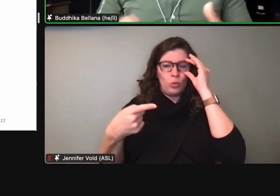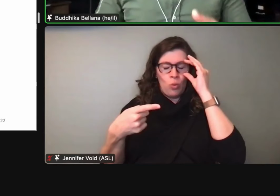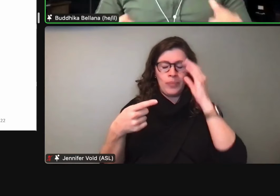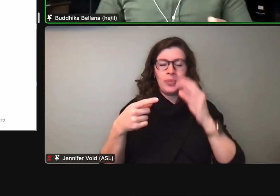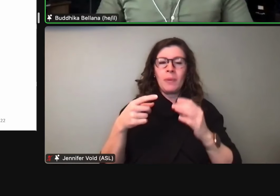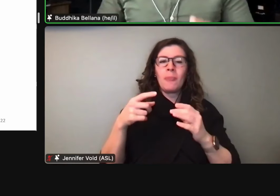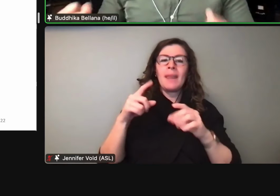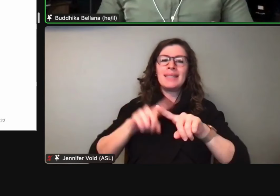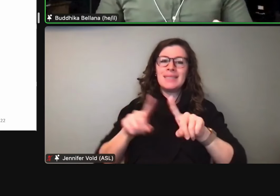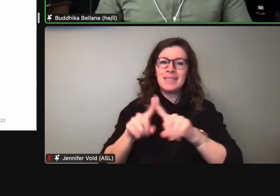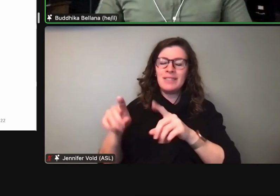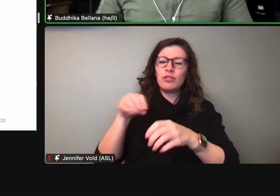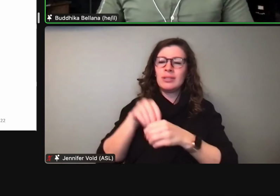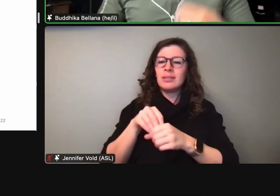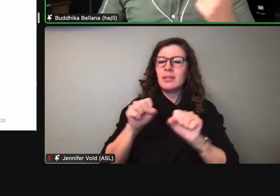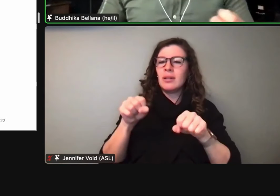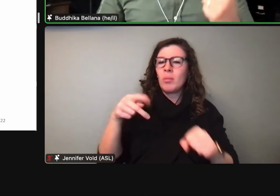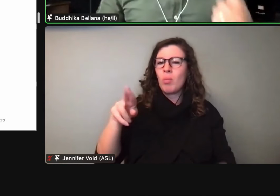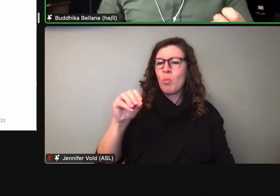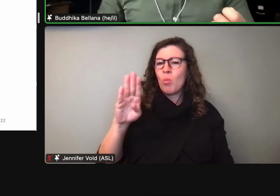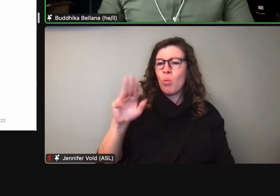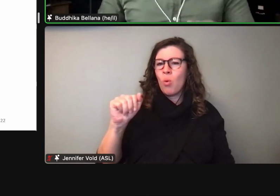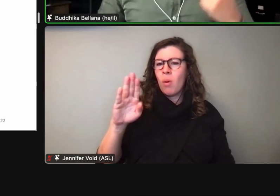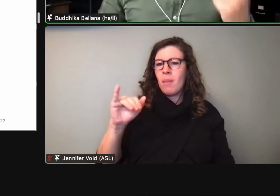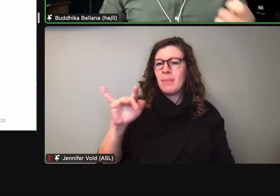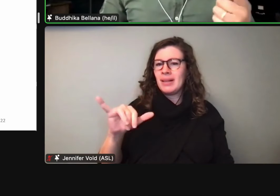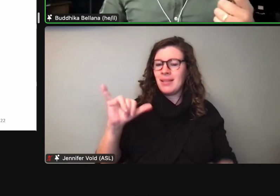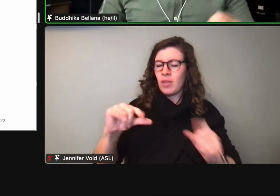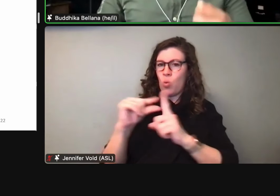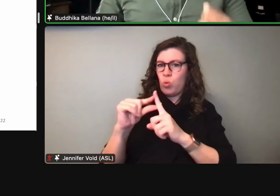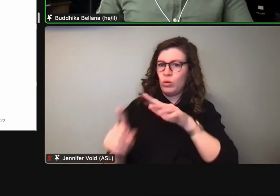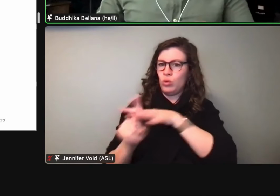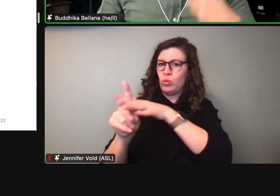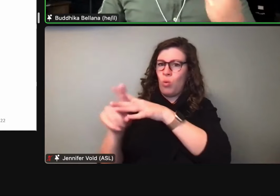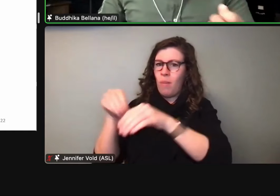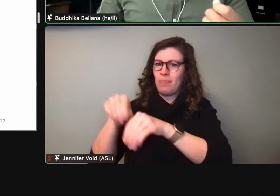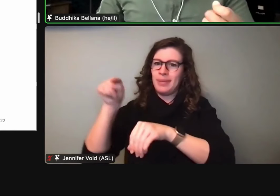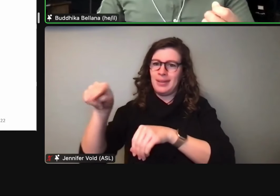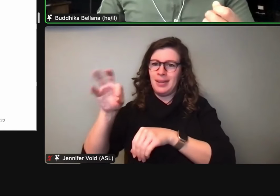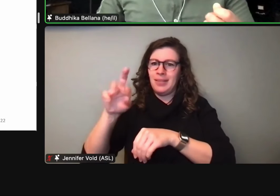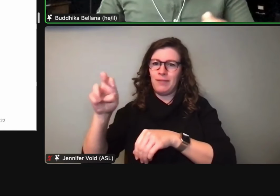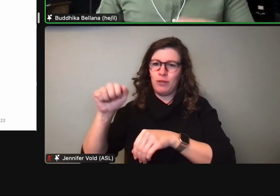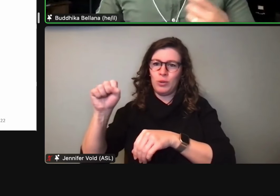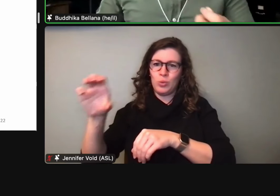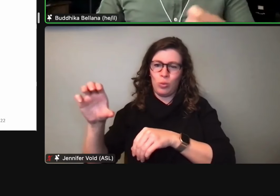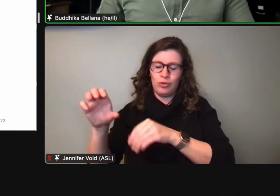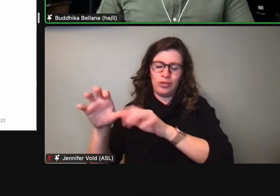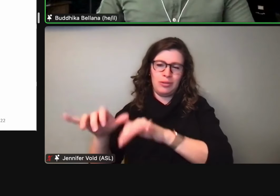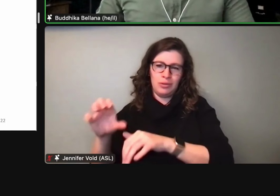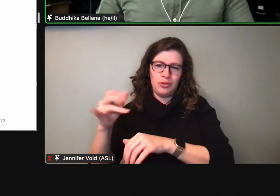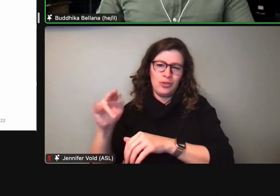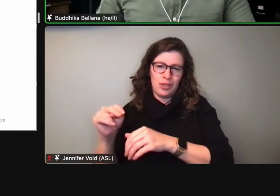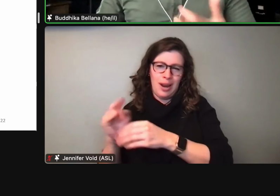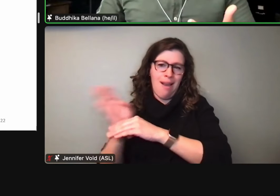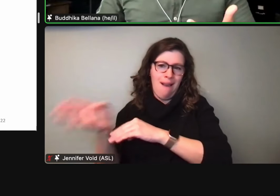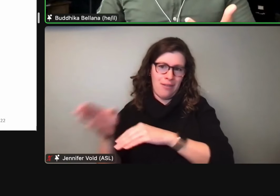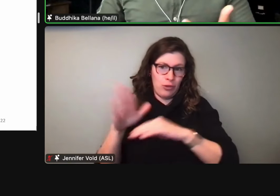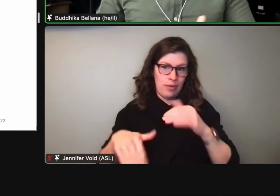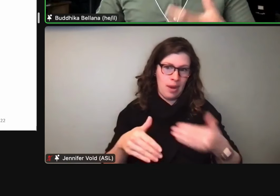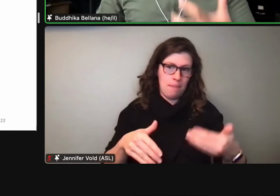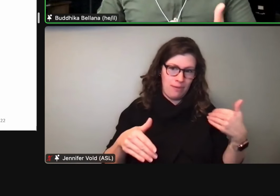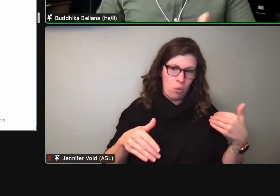showing you differences in probability that words occur in a free association chain after reading the story as compared to before. So these